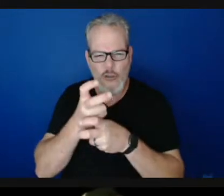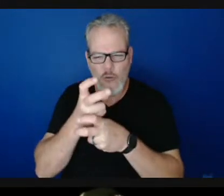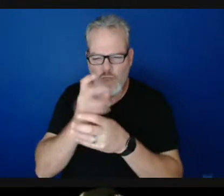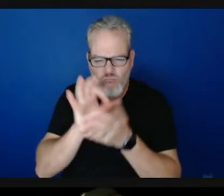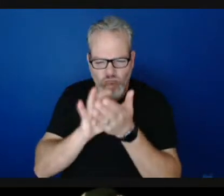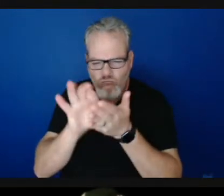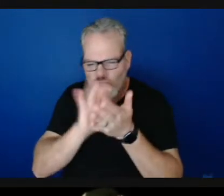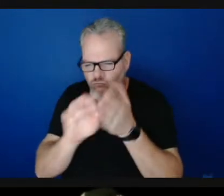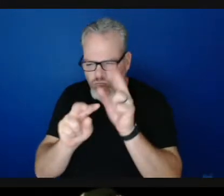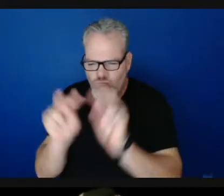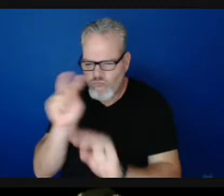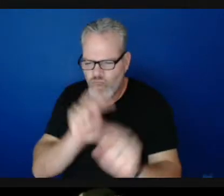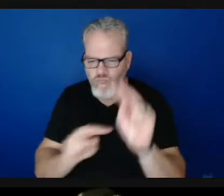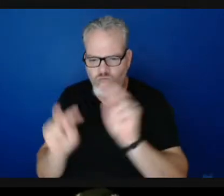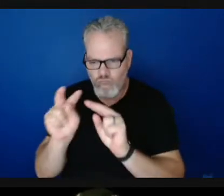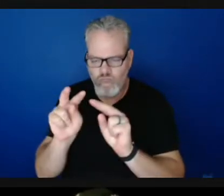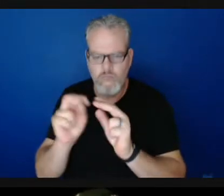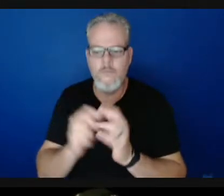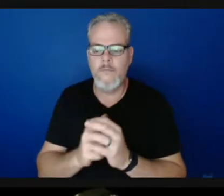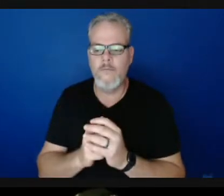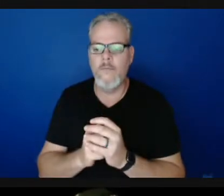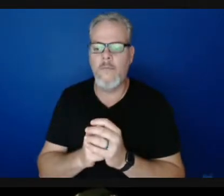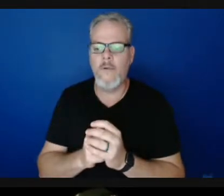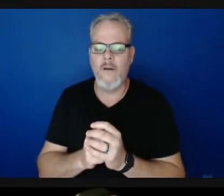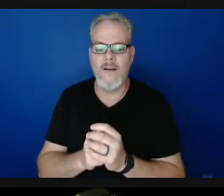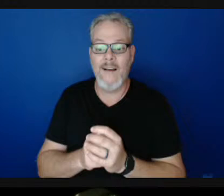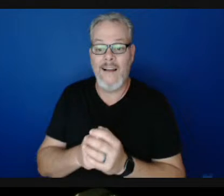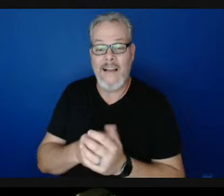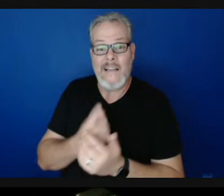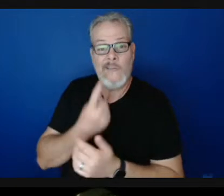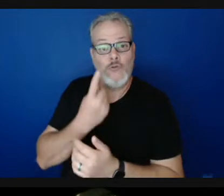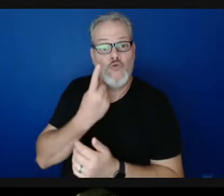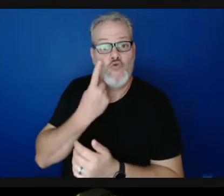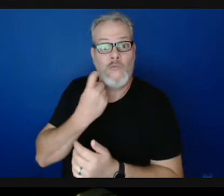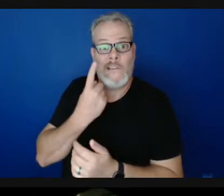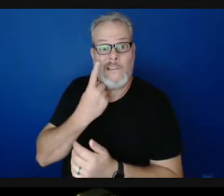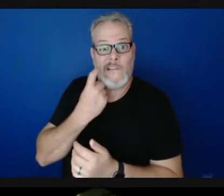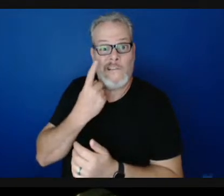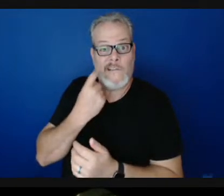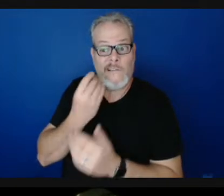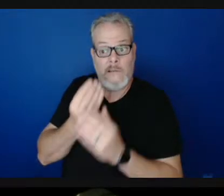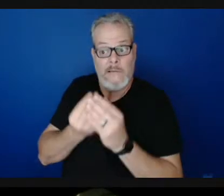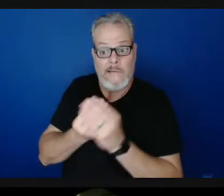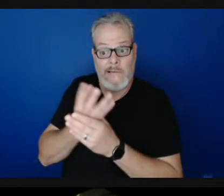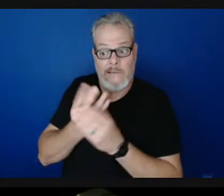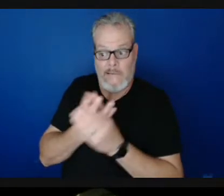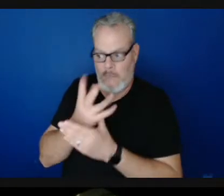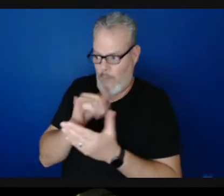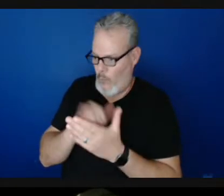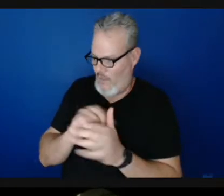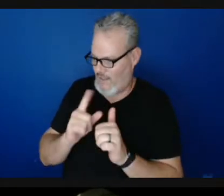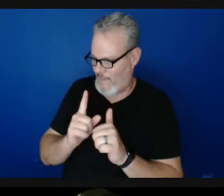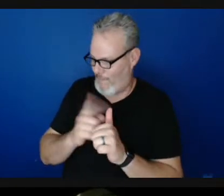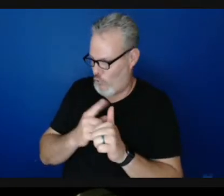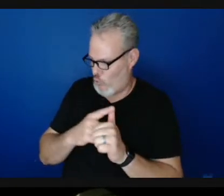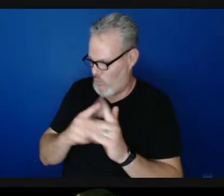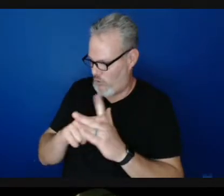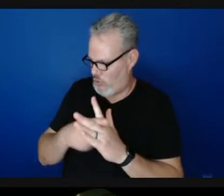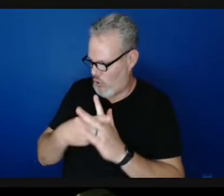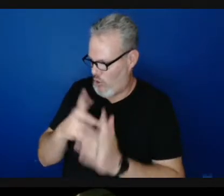keep them all straight, right? This most recent one makes it, well, so the first one will start in December